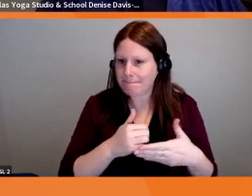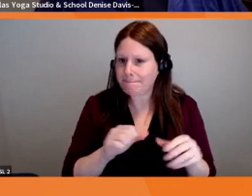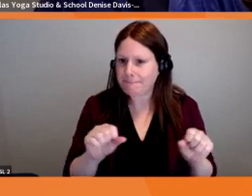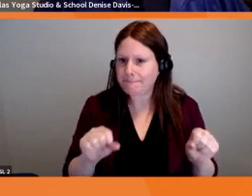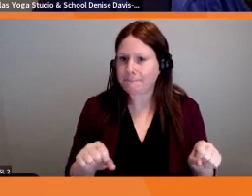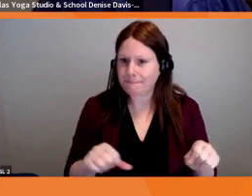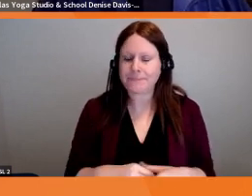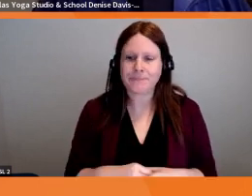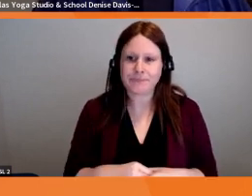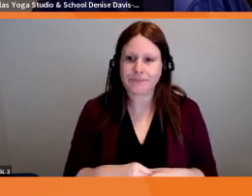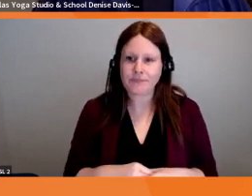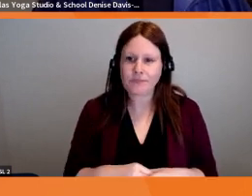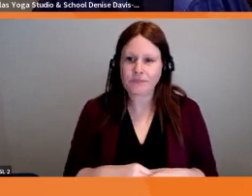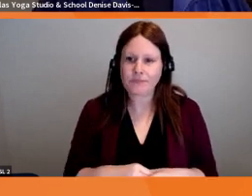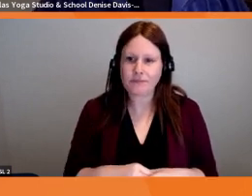that are connected,